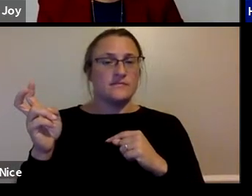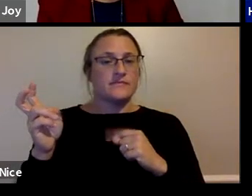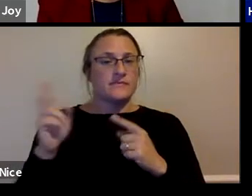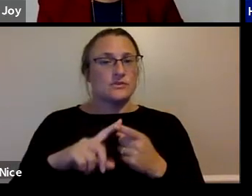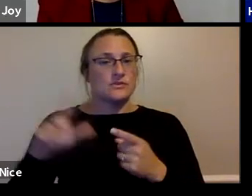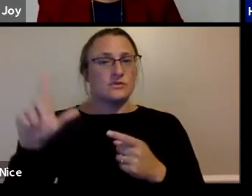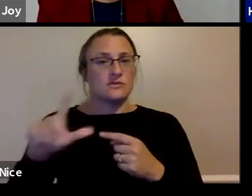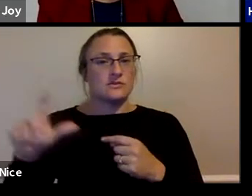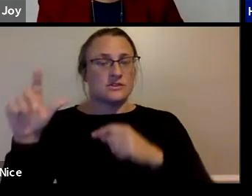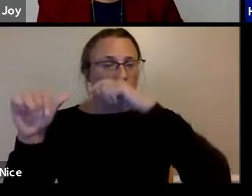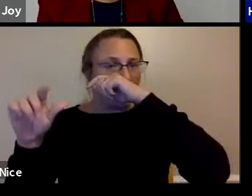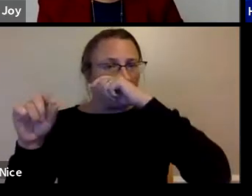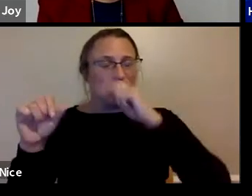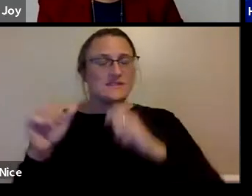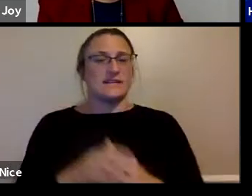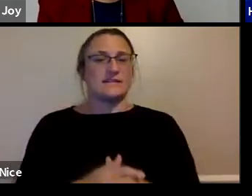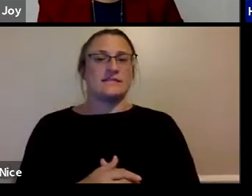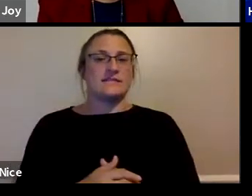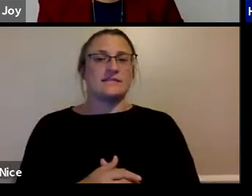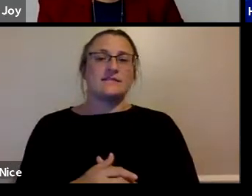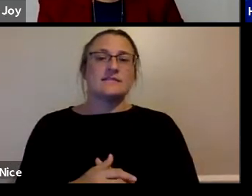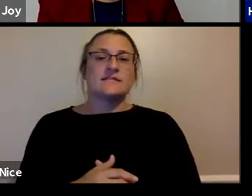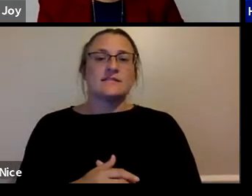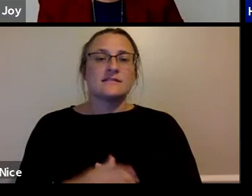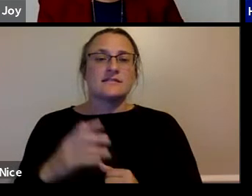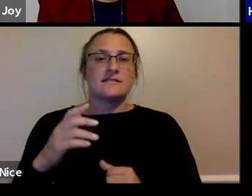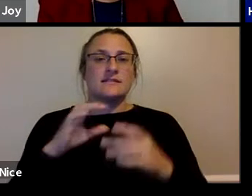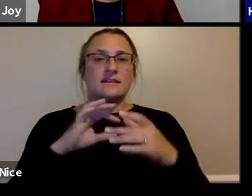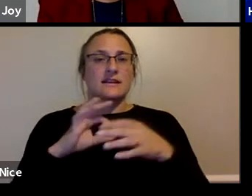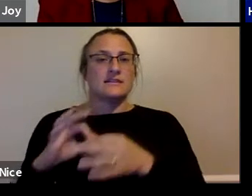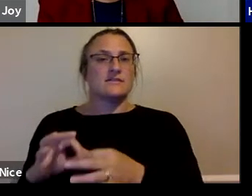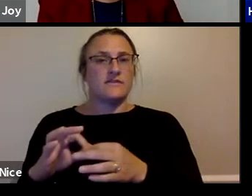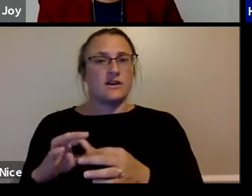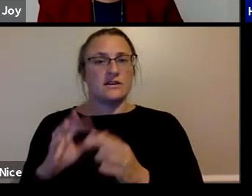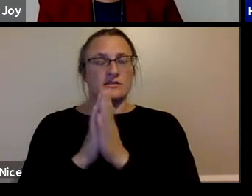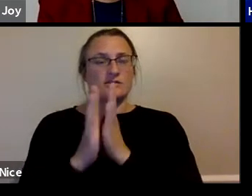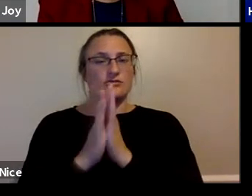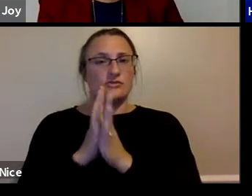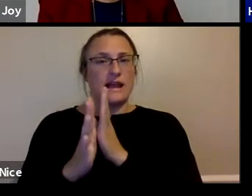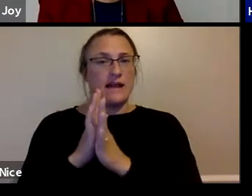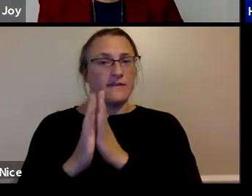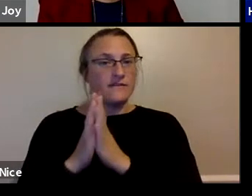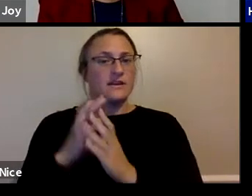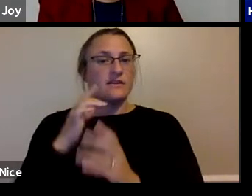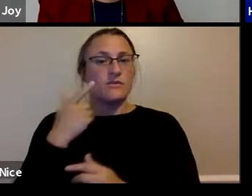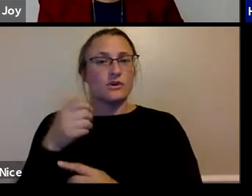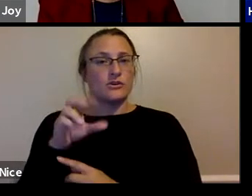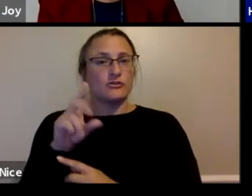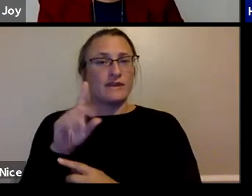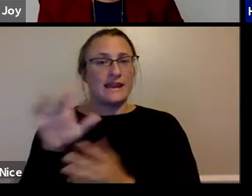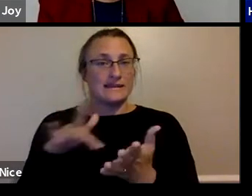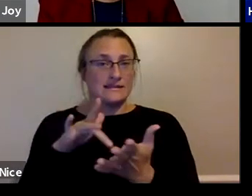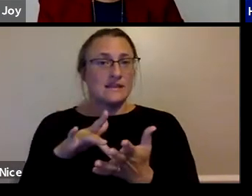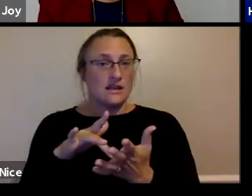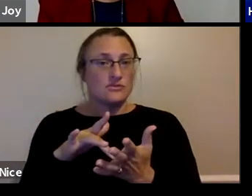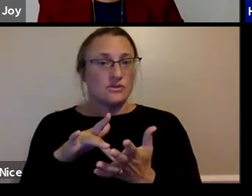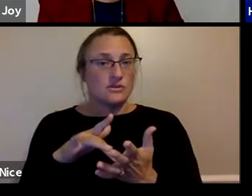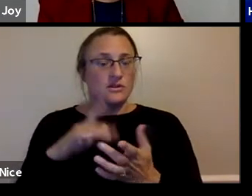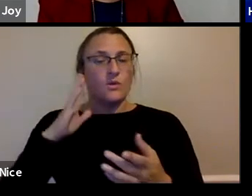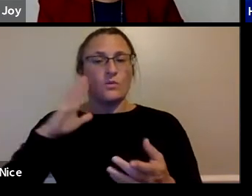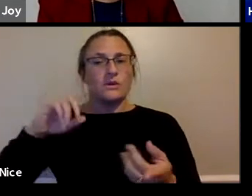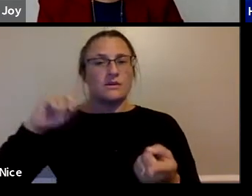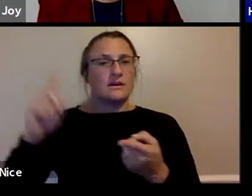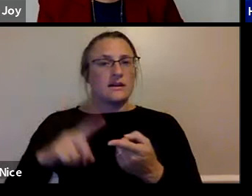LaGuardia. And as far as like the traffic on the Grand Central, it'll cut down